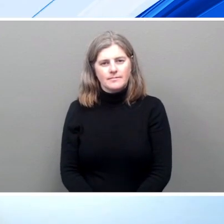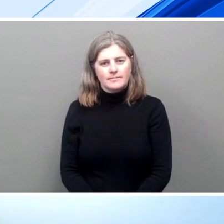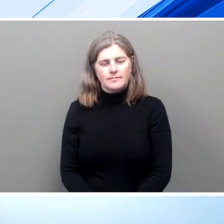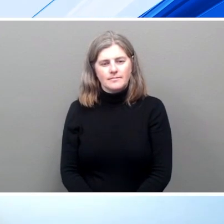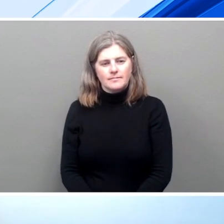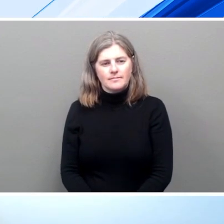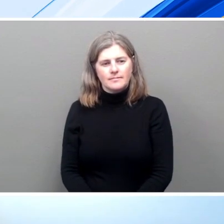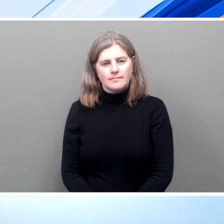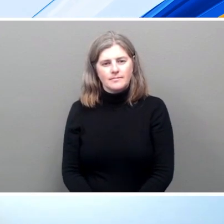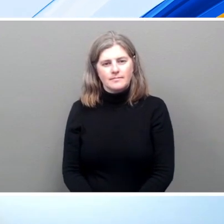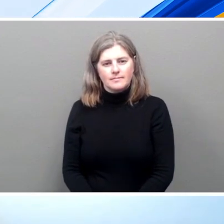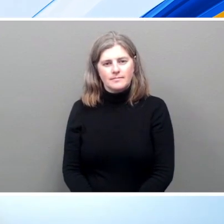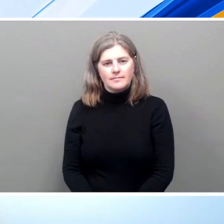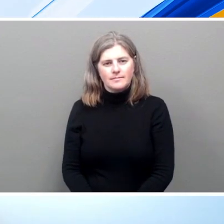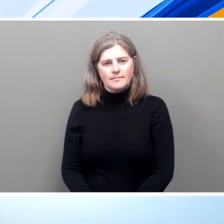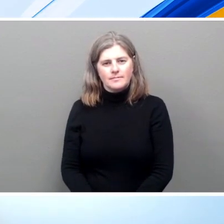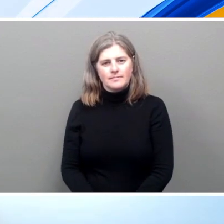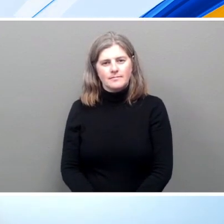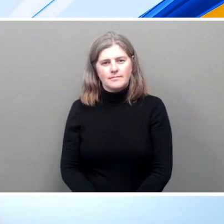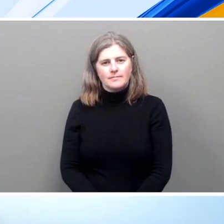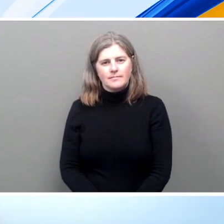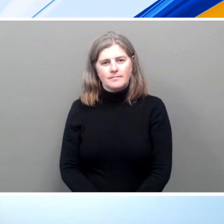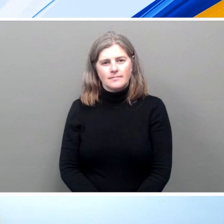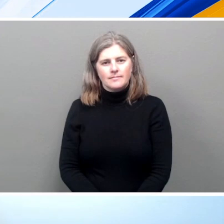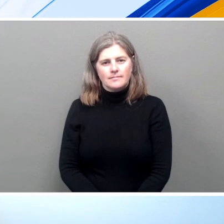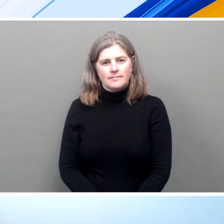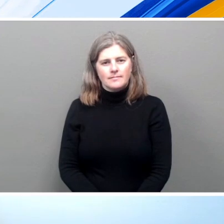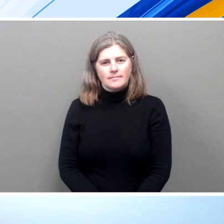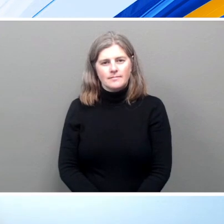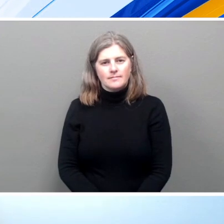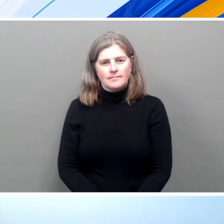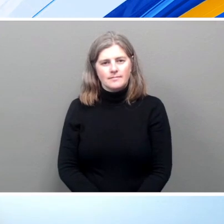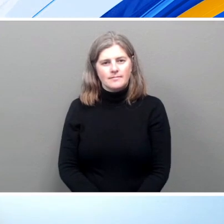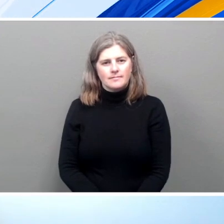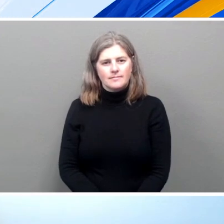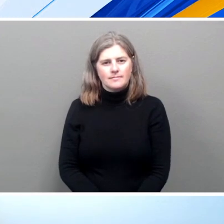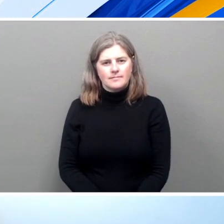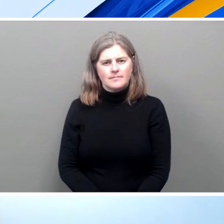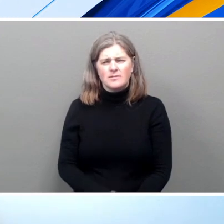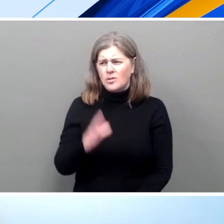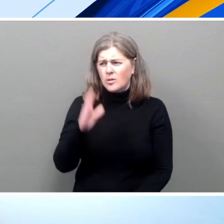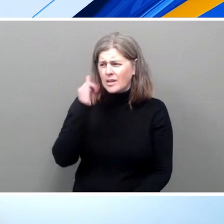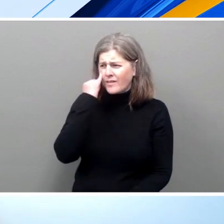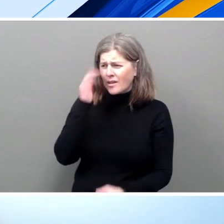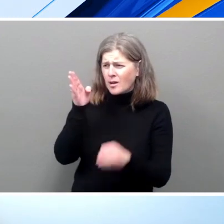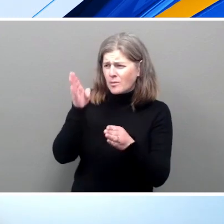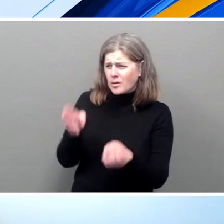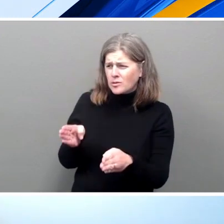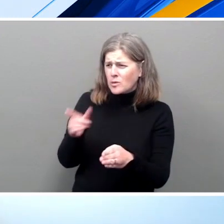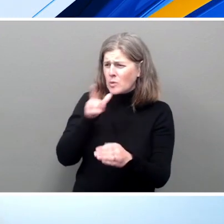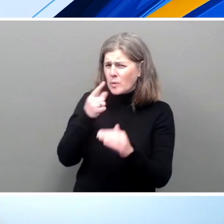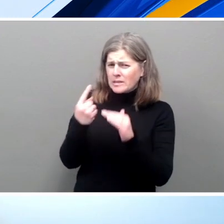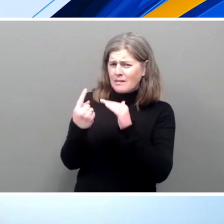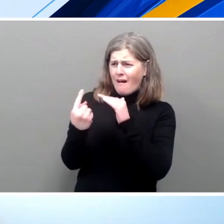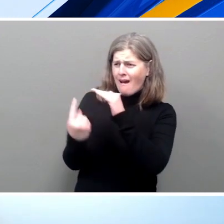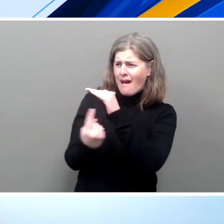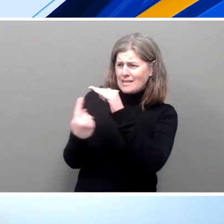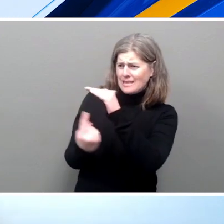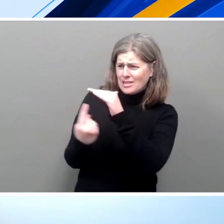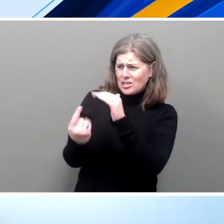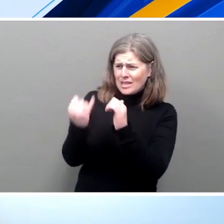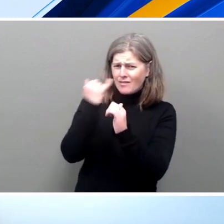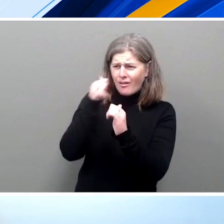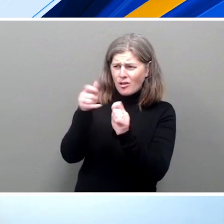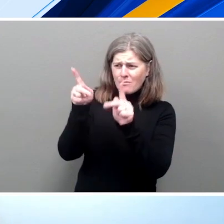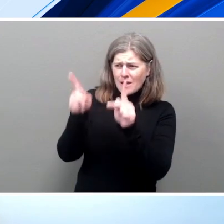Y voy a preguntar en inglés a mi colega, do you know if the person who was in isolation, if there were other